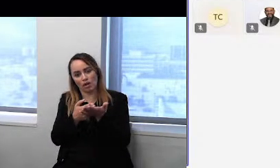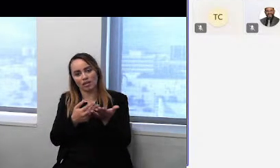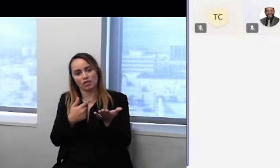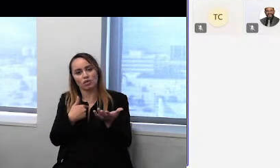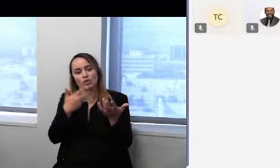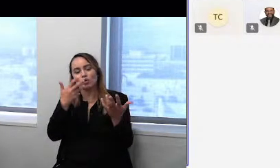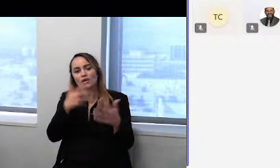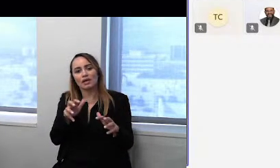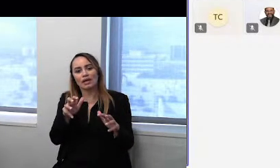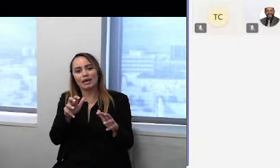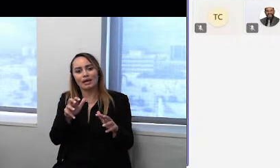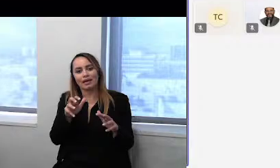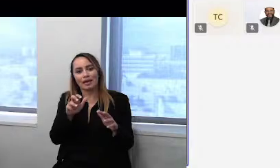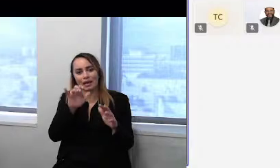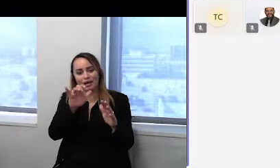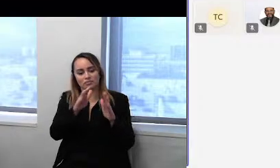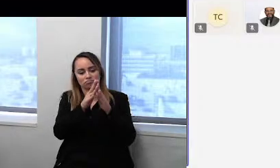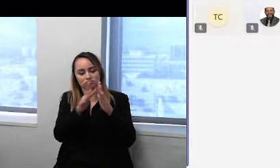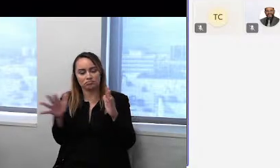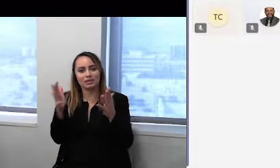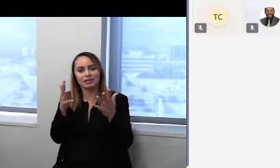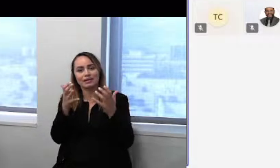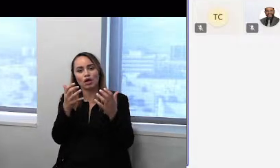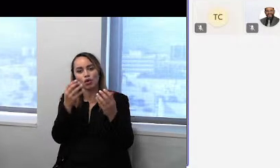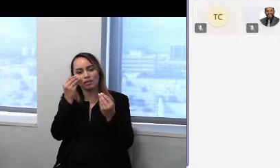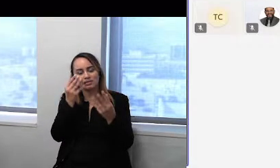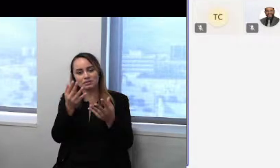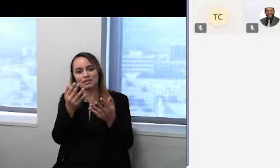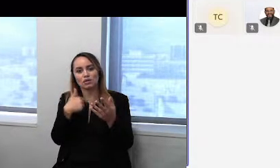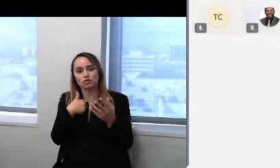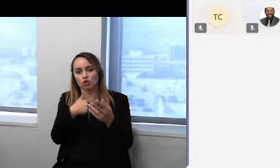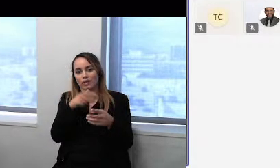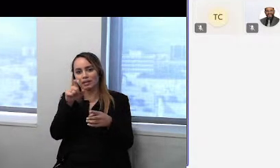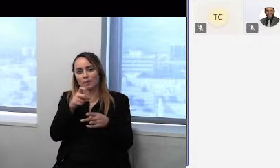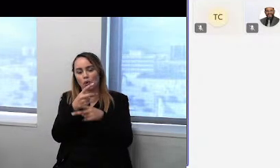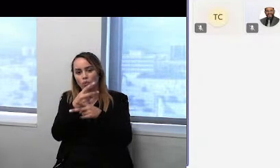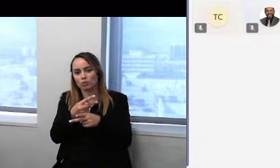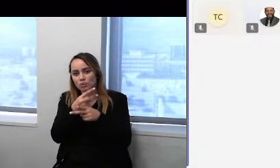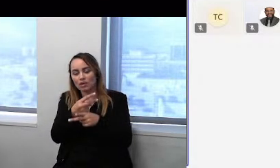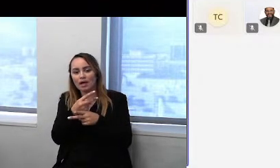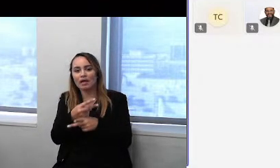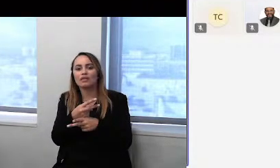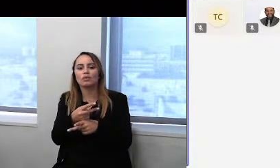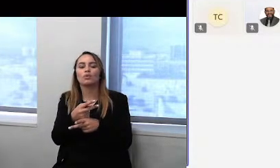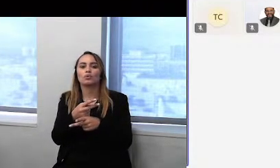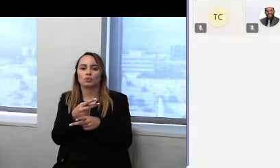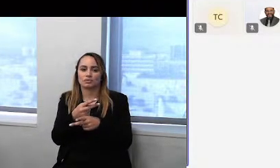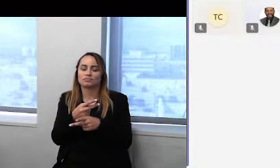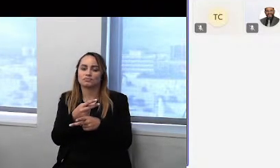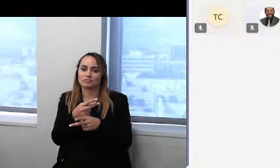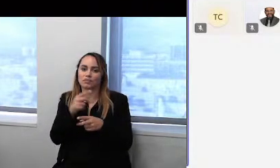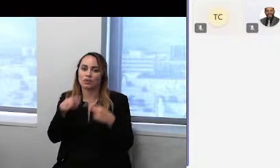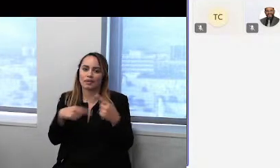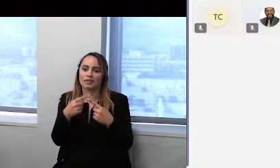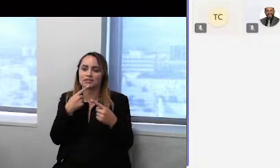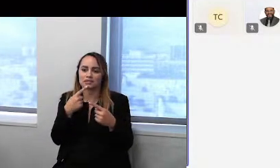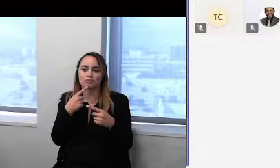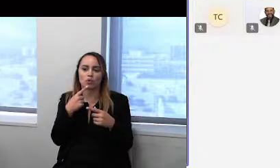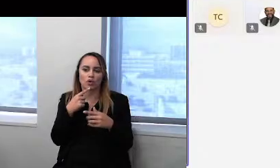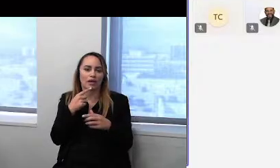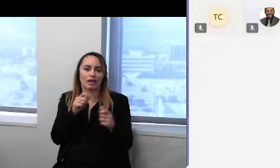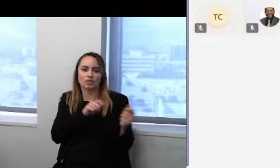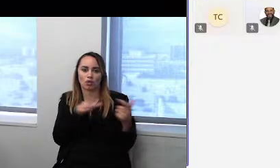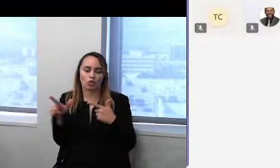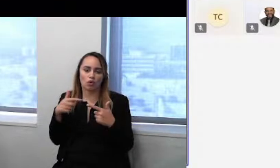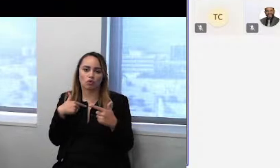same, be careful also to trying to say everything should be funneled into one transformer, because what it means is all the renewables behind it